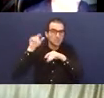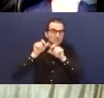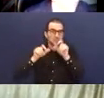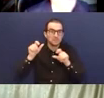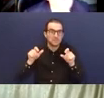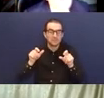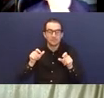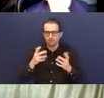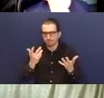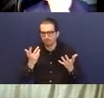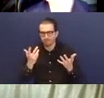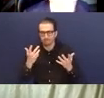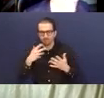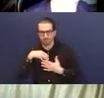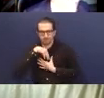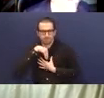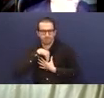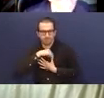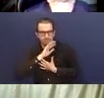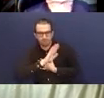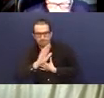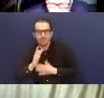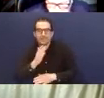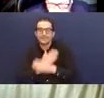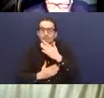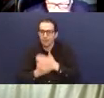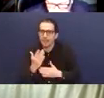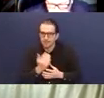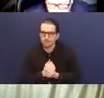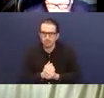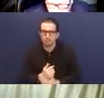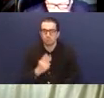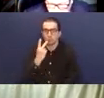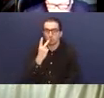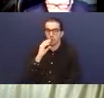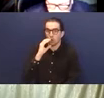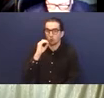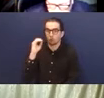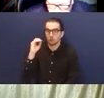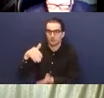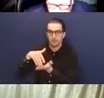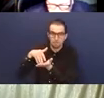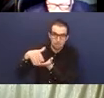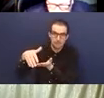experience extreme difficulty in functioning.